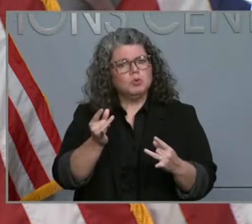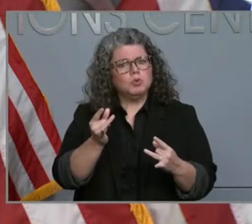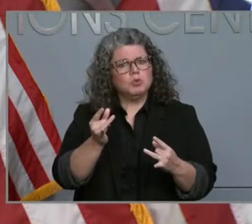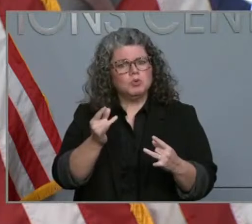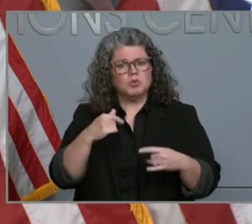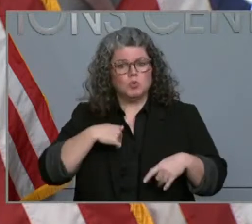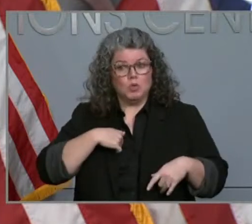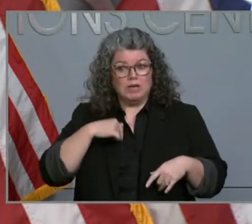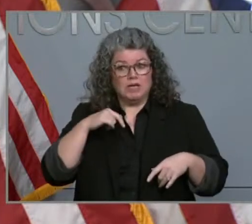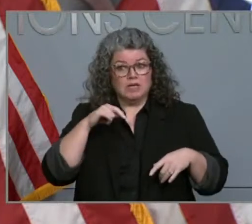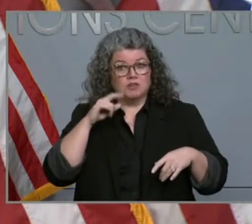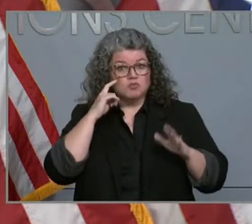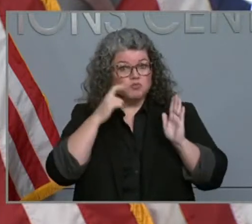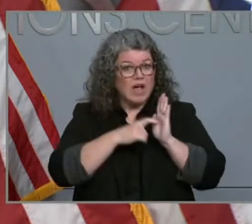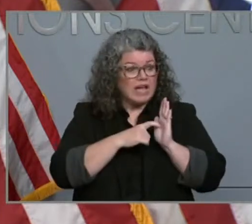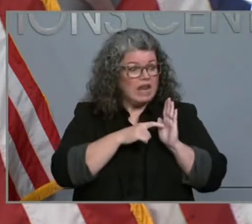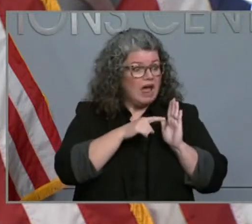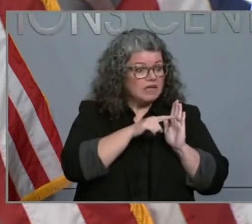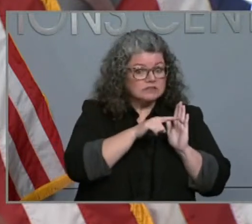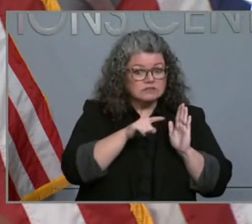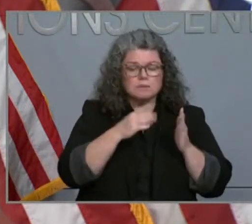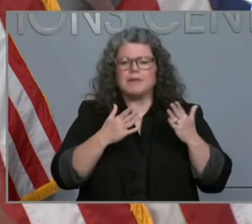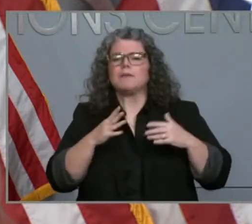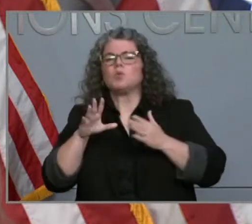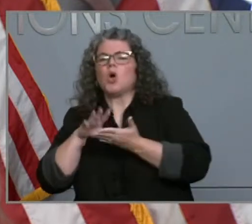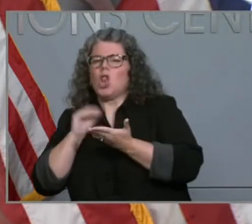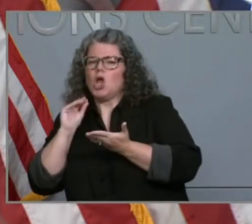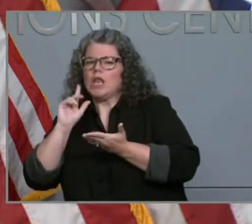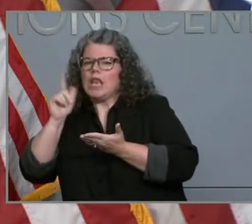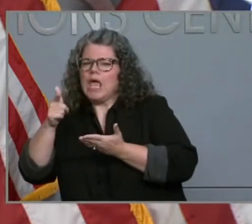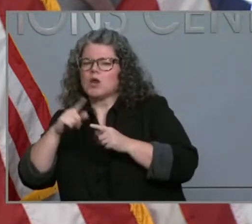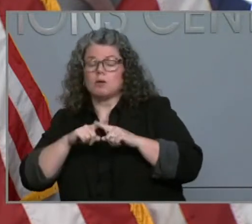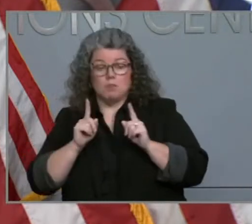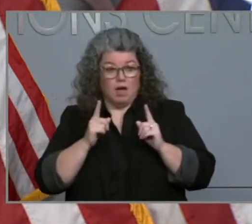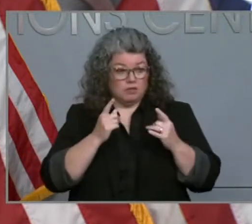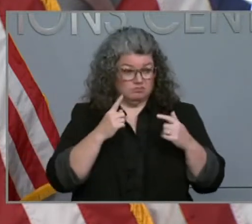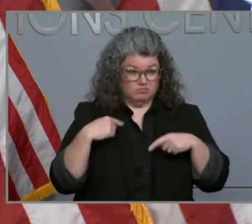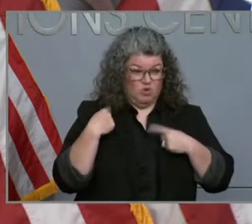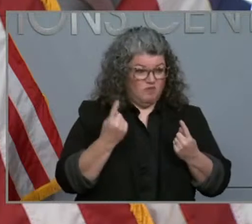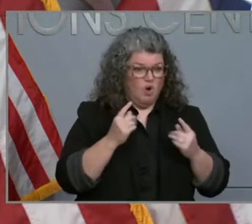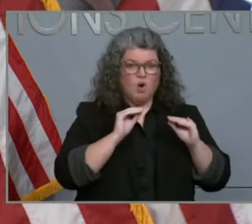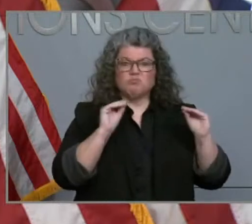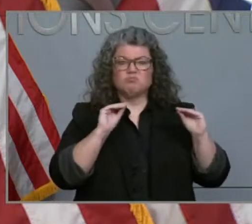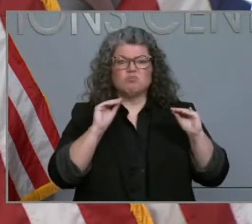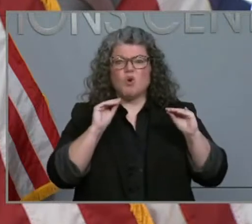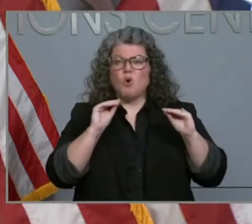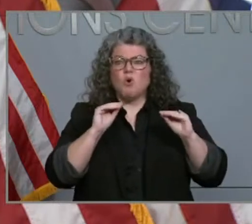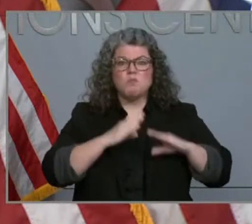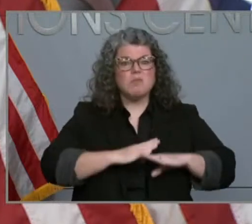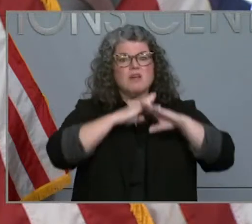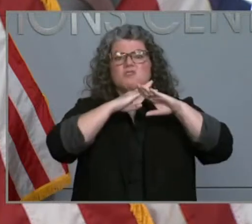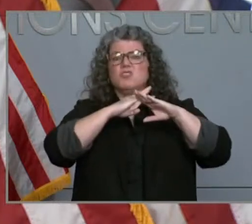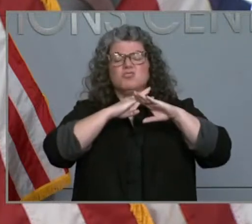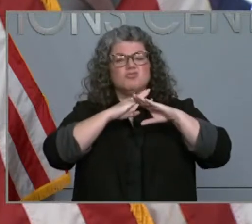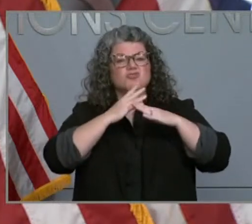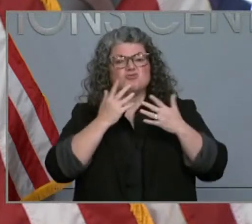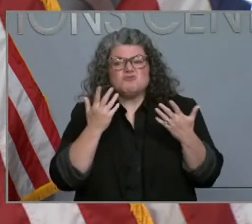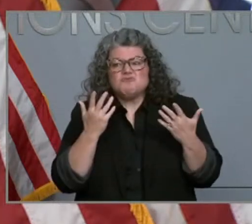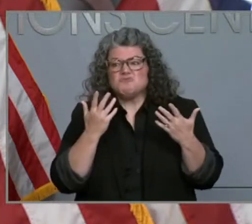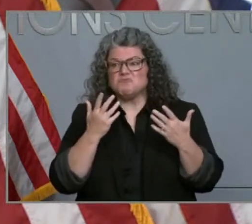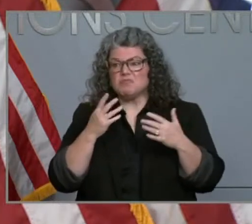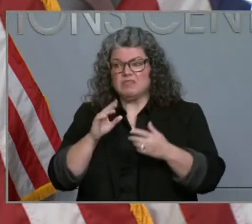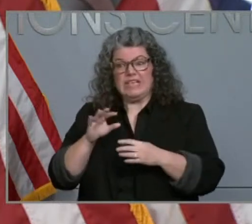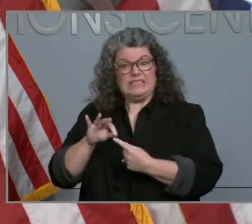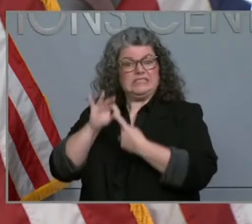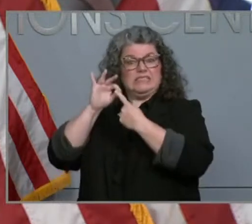not finding at this point, we may learn differently as the day goes on, that there's not been a tremendous use of